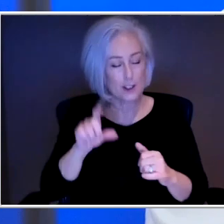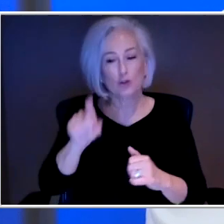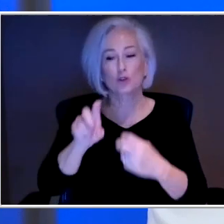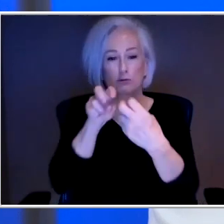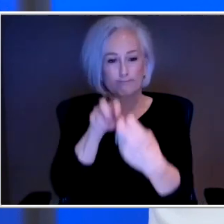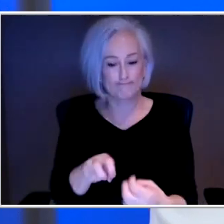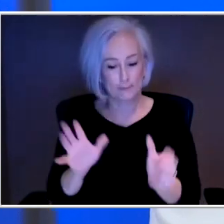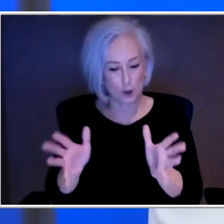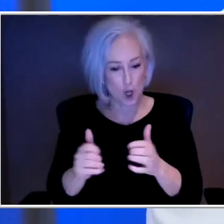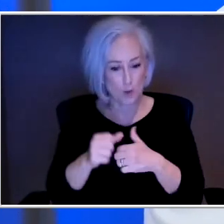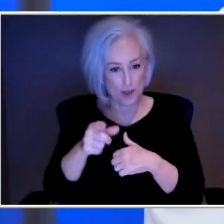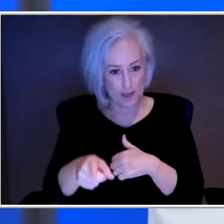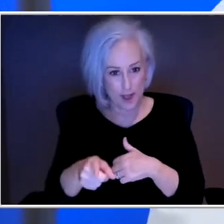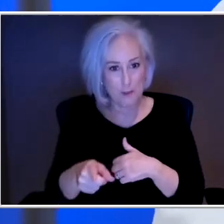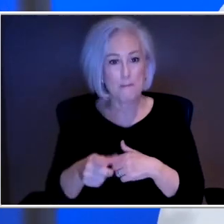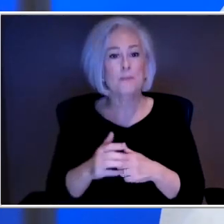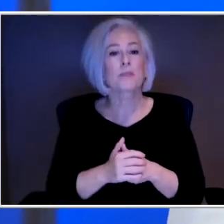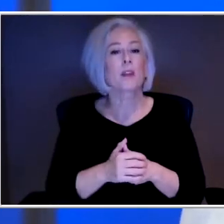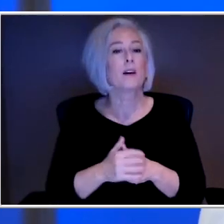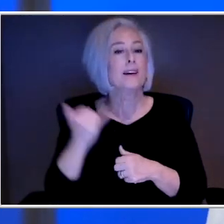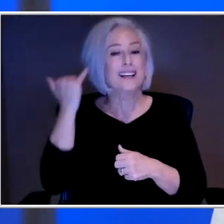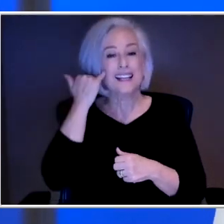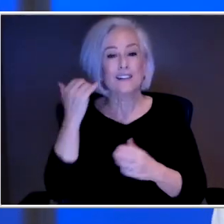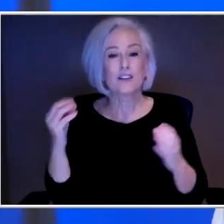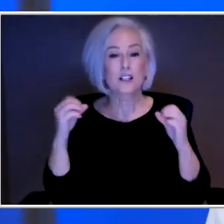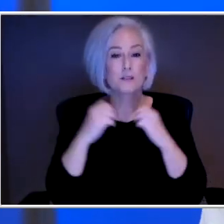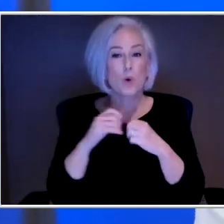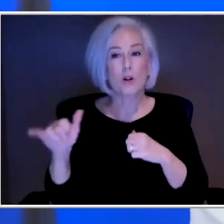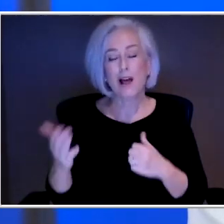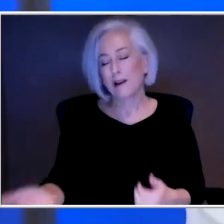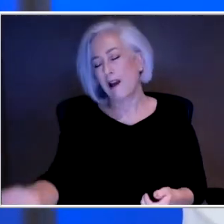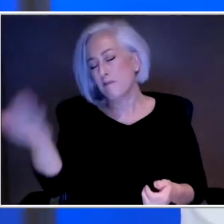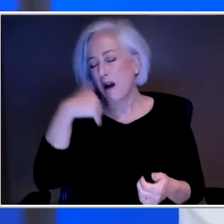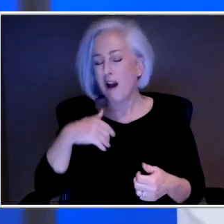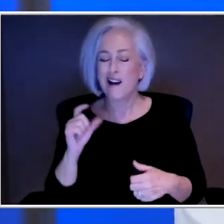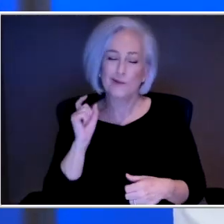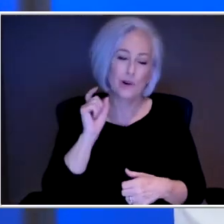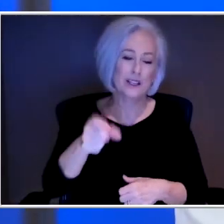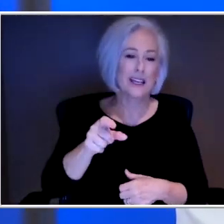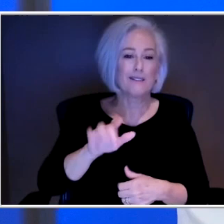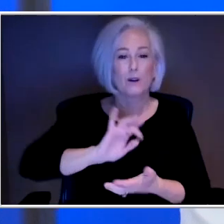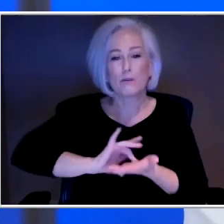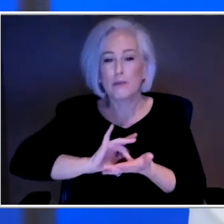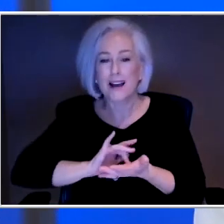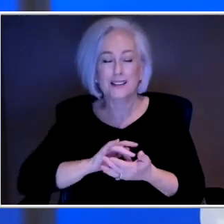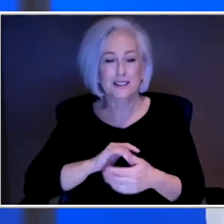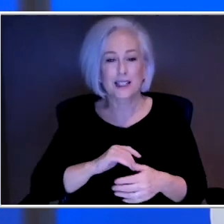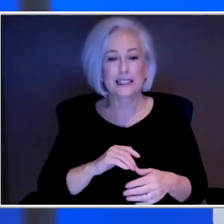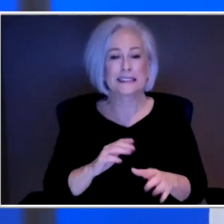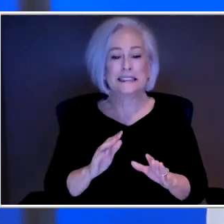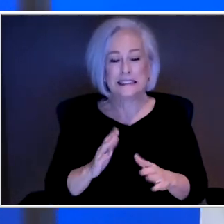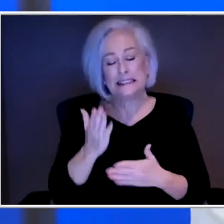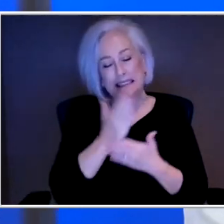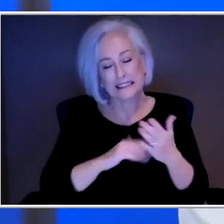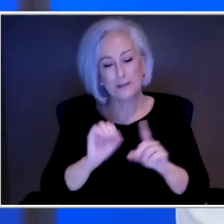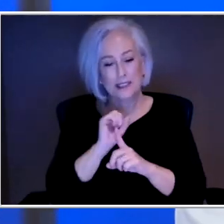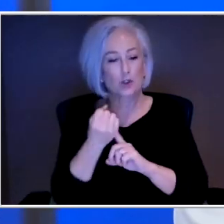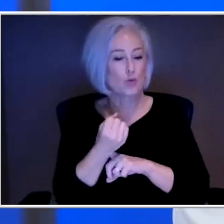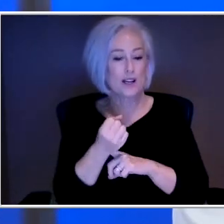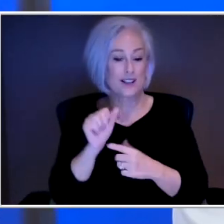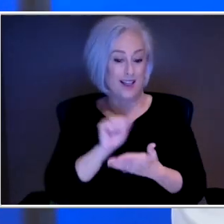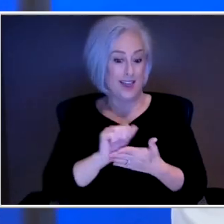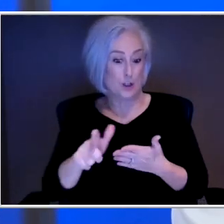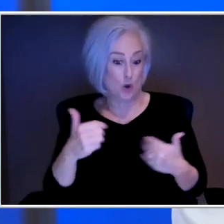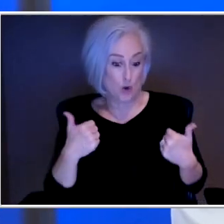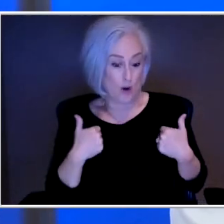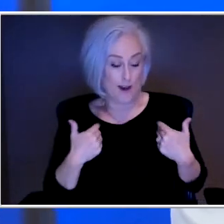a positive indicator. If it's more just like, hey, come in, we're going to dose you to this ketamine, I think in certain circumstances that if that's all you have, that may be fine, but we